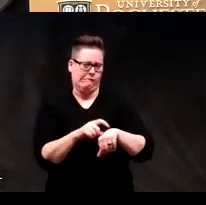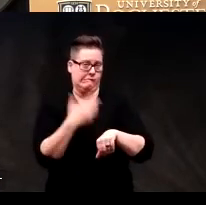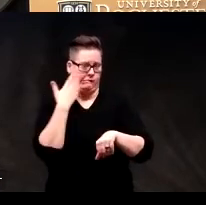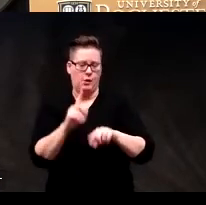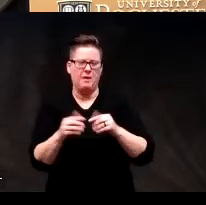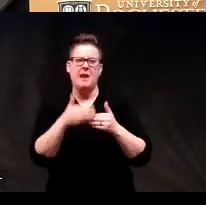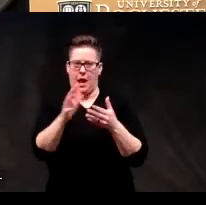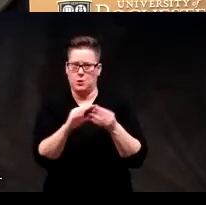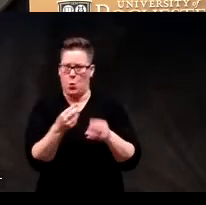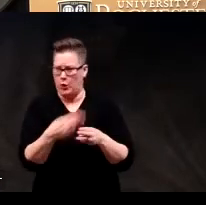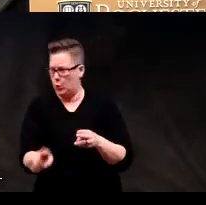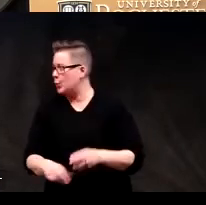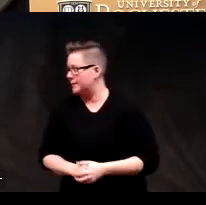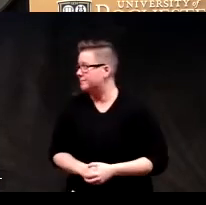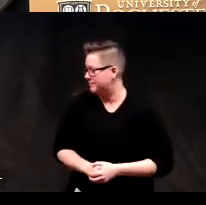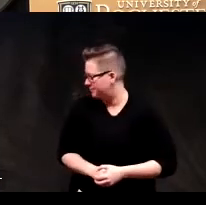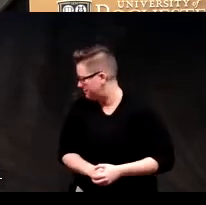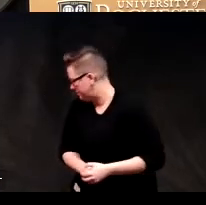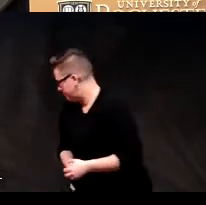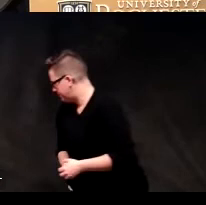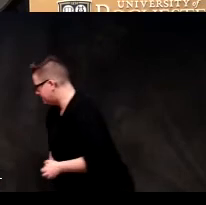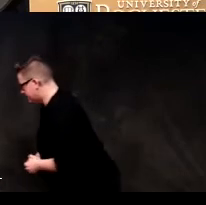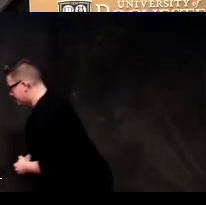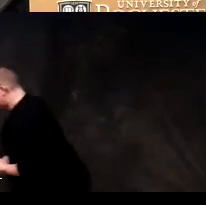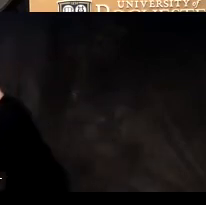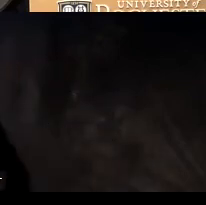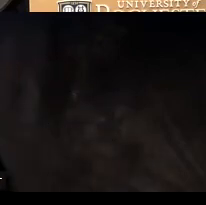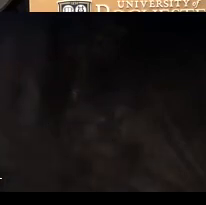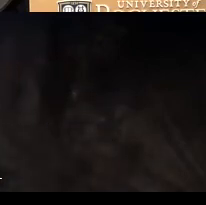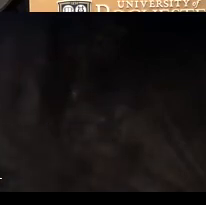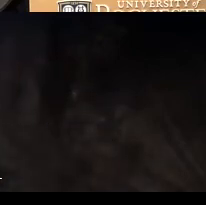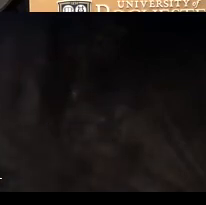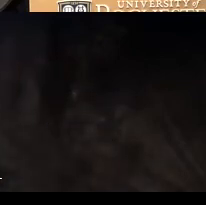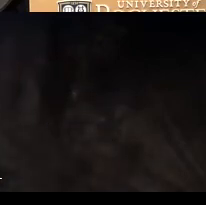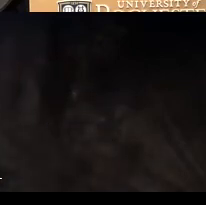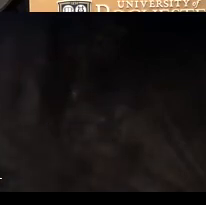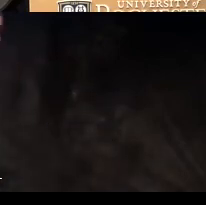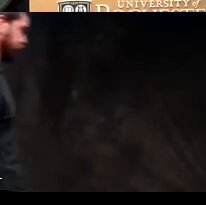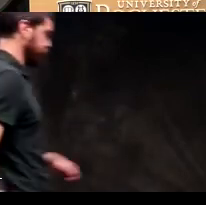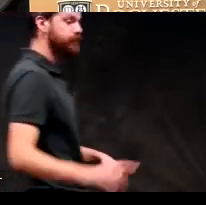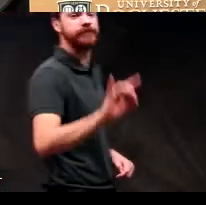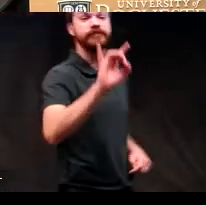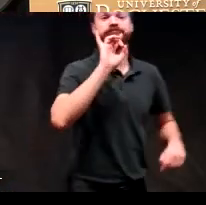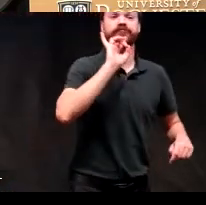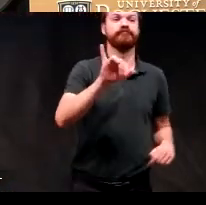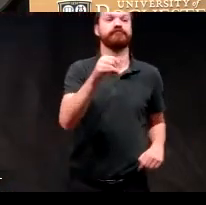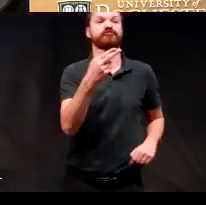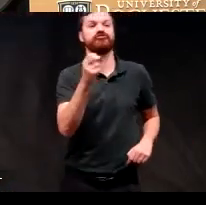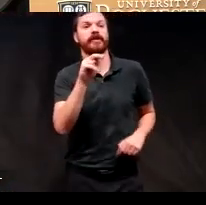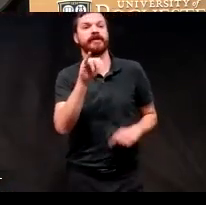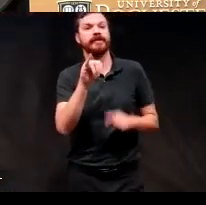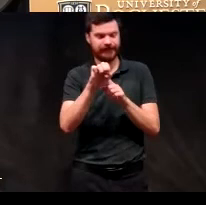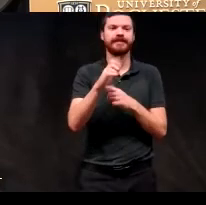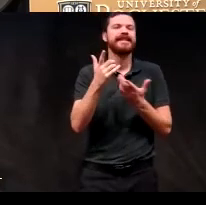here, is the case of Johnny. He's 8 years old. And this is a boy who could not stay in the classroom, all